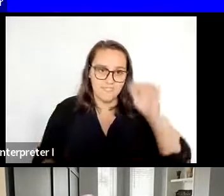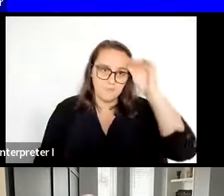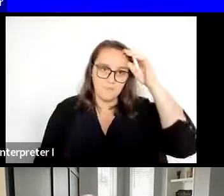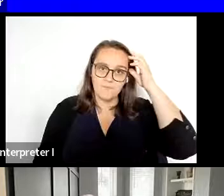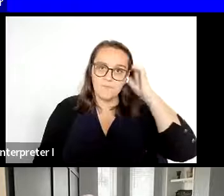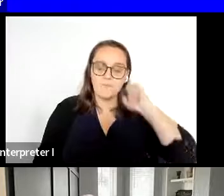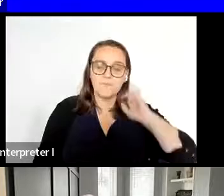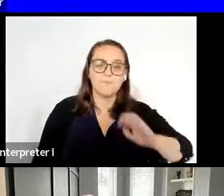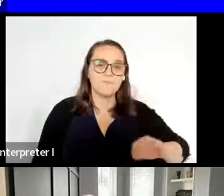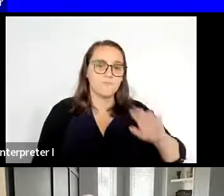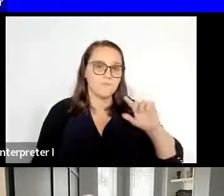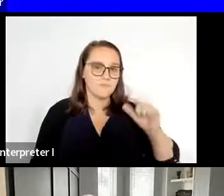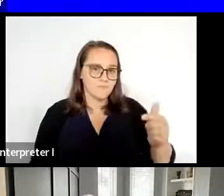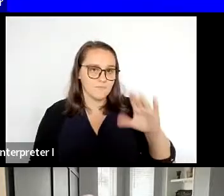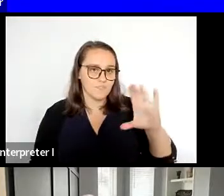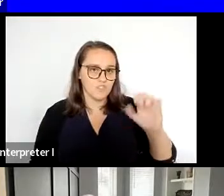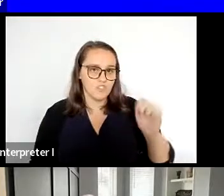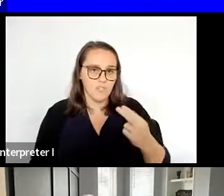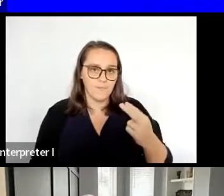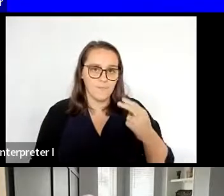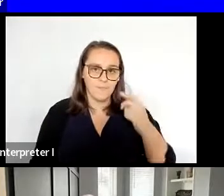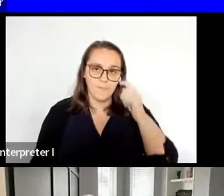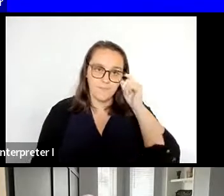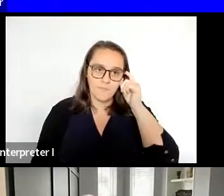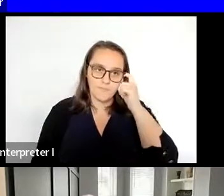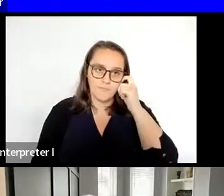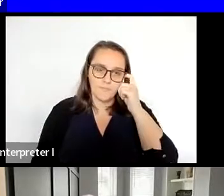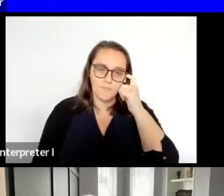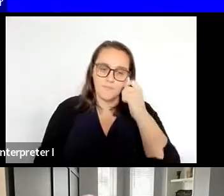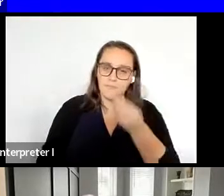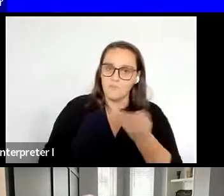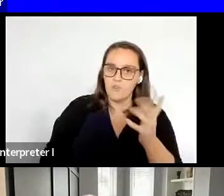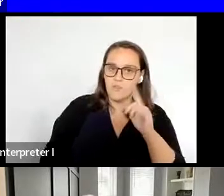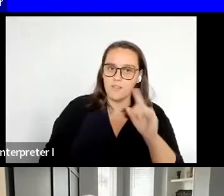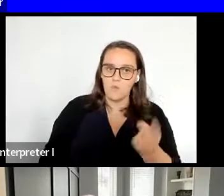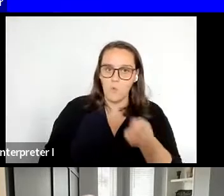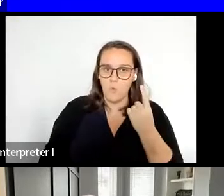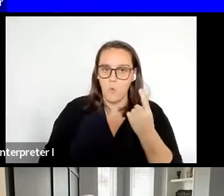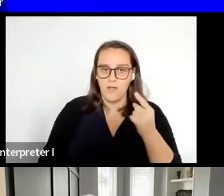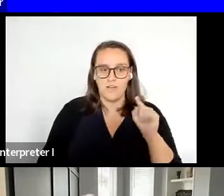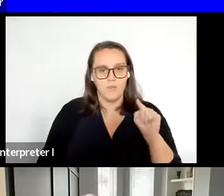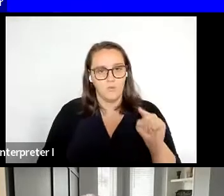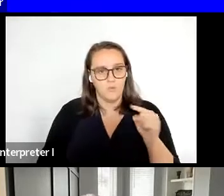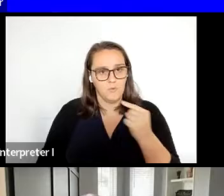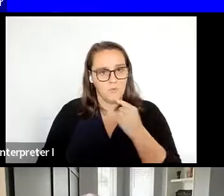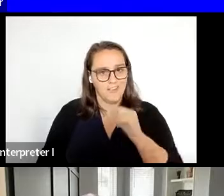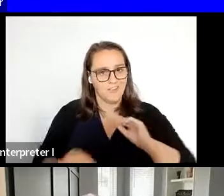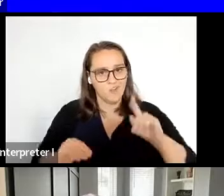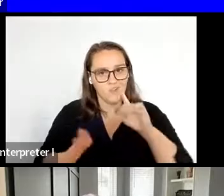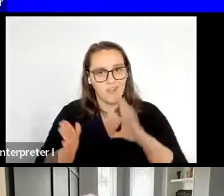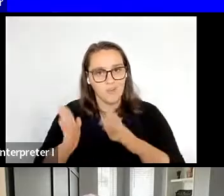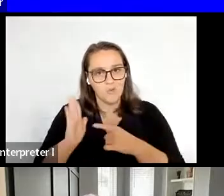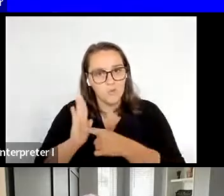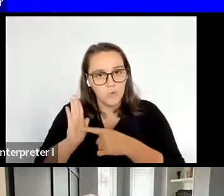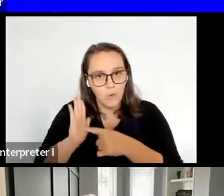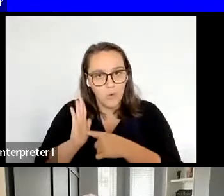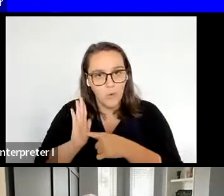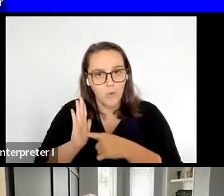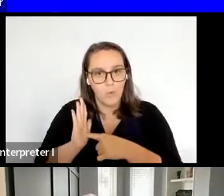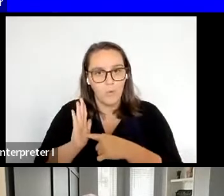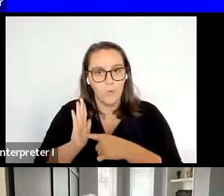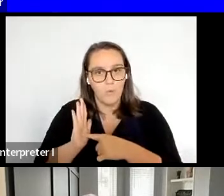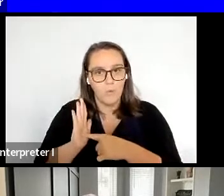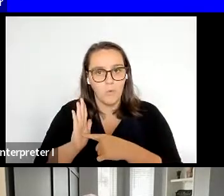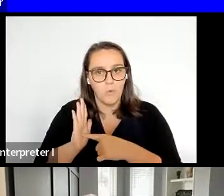Councilmember Che for 2 minutes. Yes, a couple of things. One, you say that, there's nothing to show that the right turn